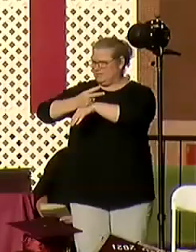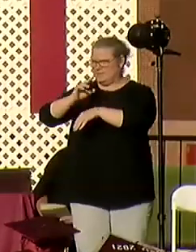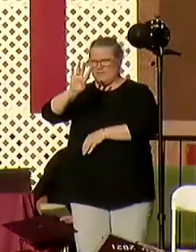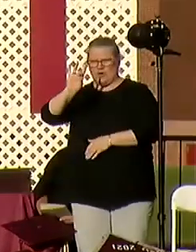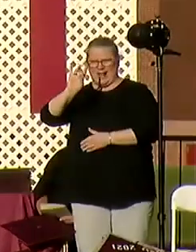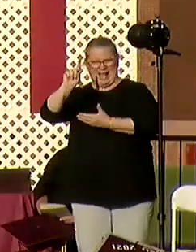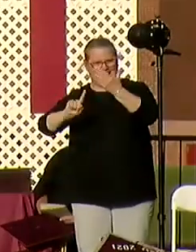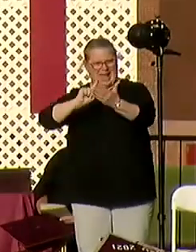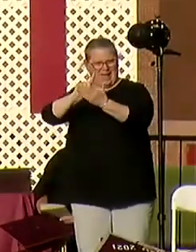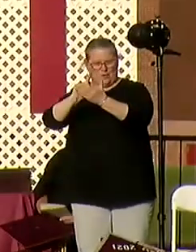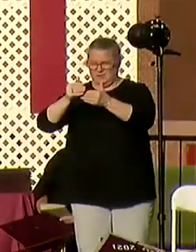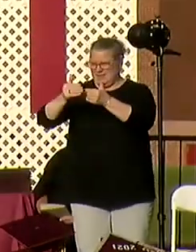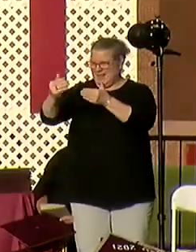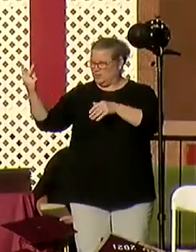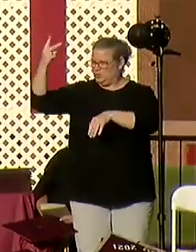48 hours,